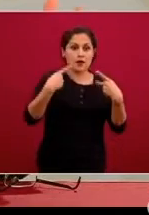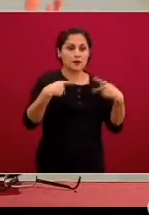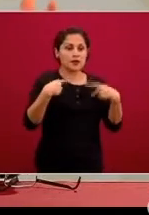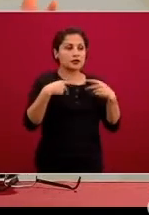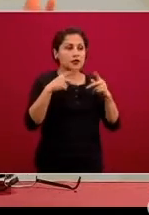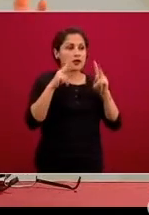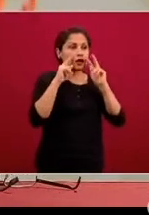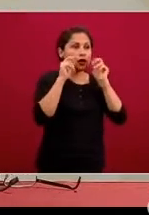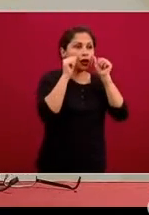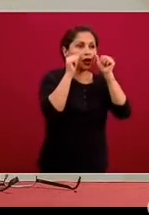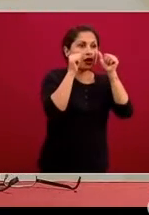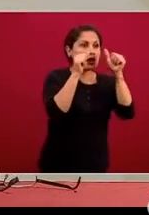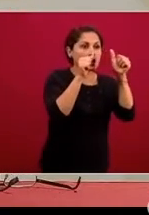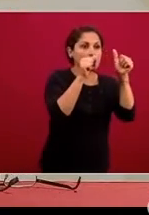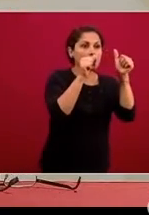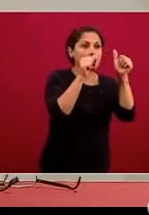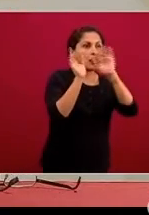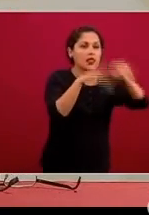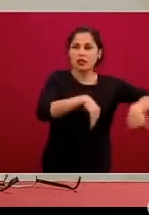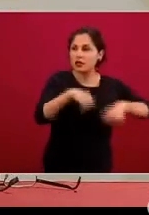When we are presented with